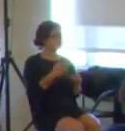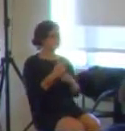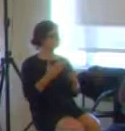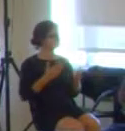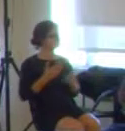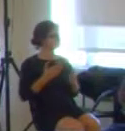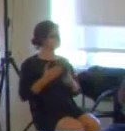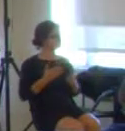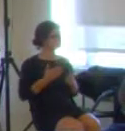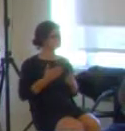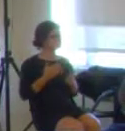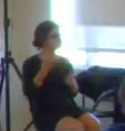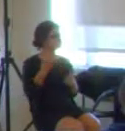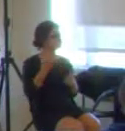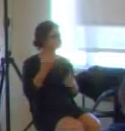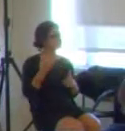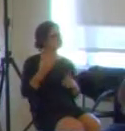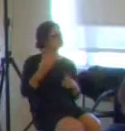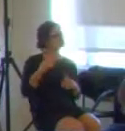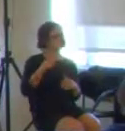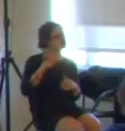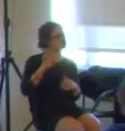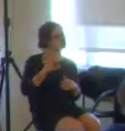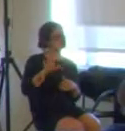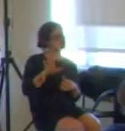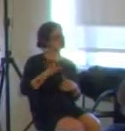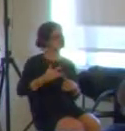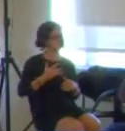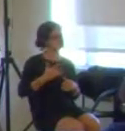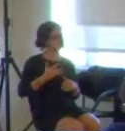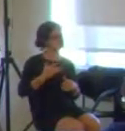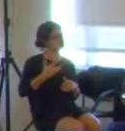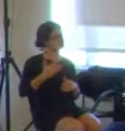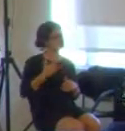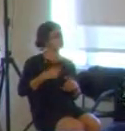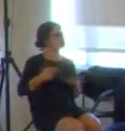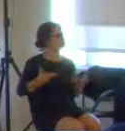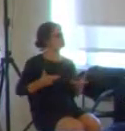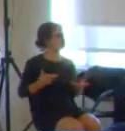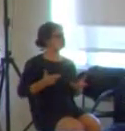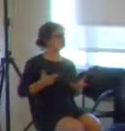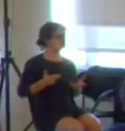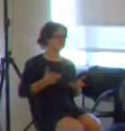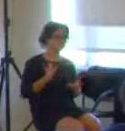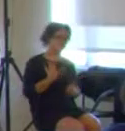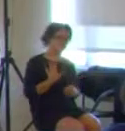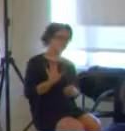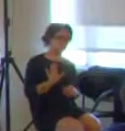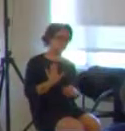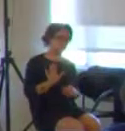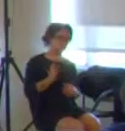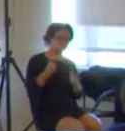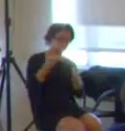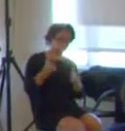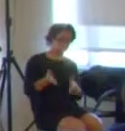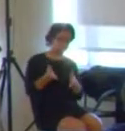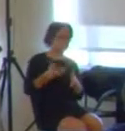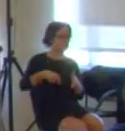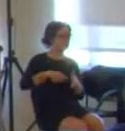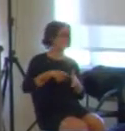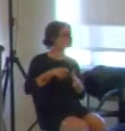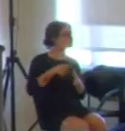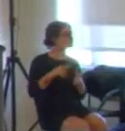provided based on what they feel they need, and they're the ones who